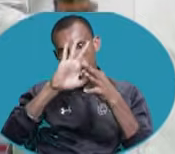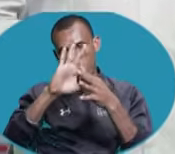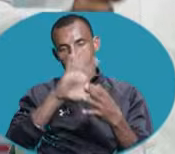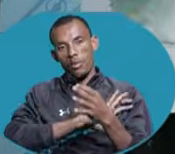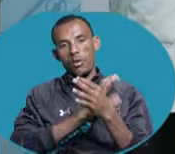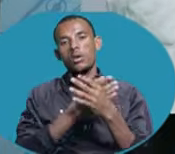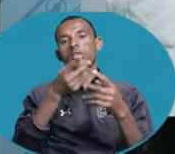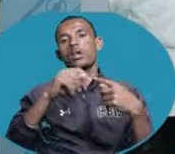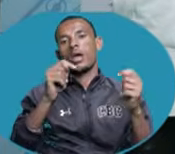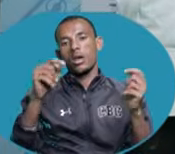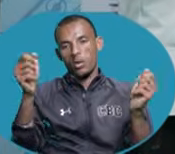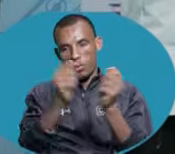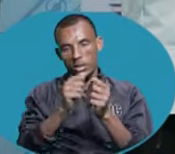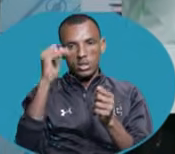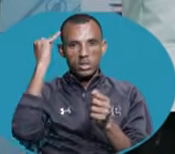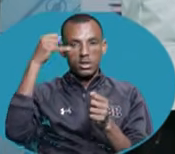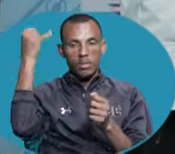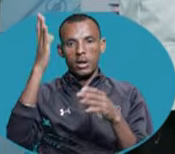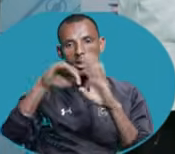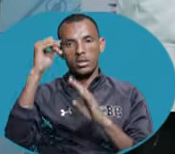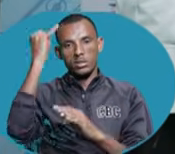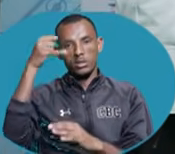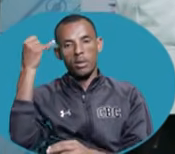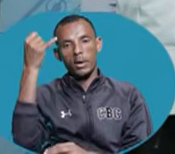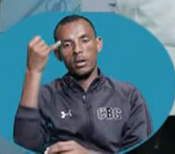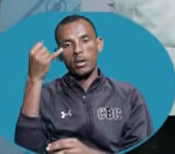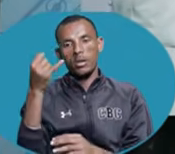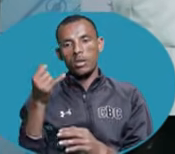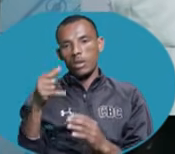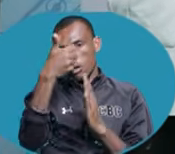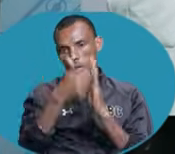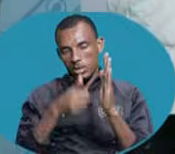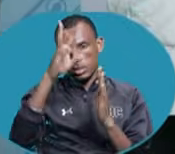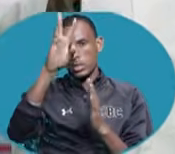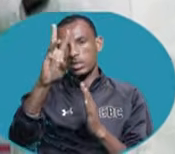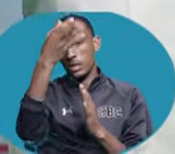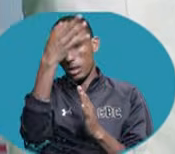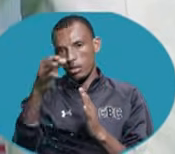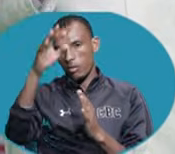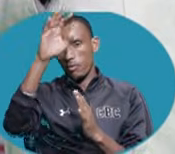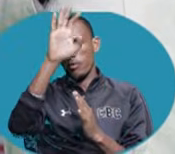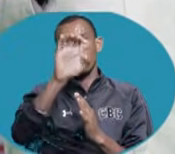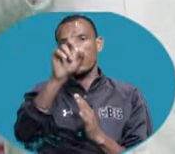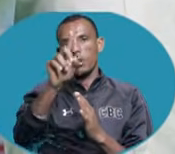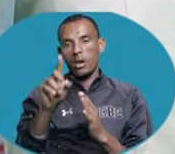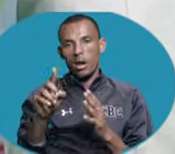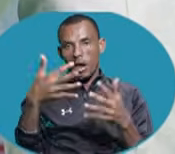August 6, America dropped the newly invented atomic bomb, August